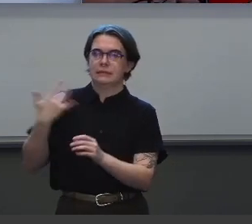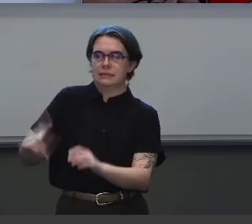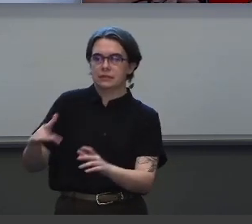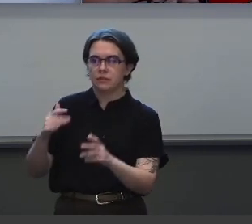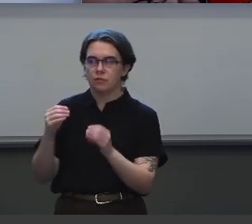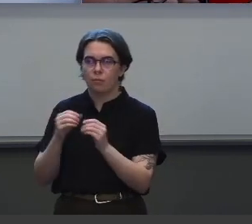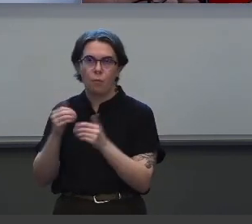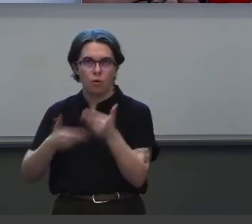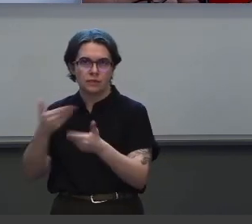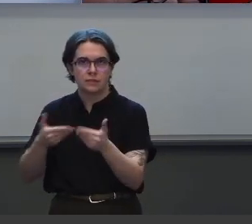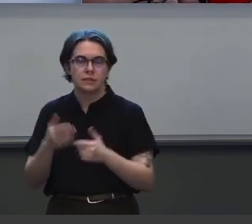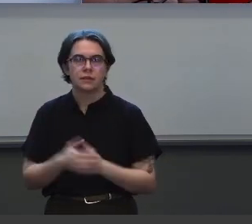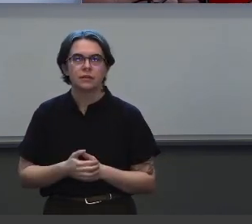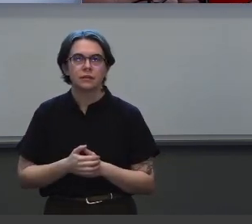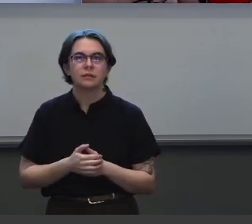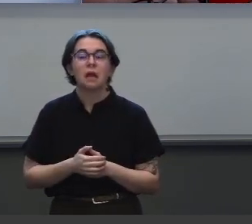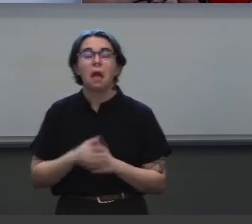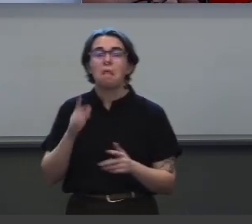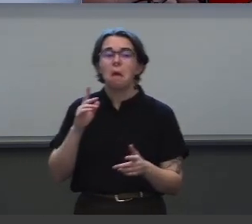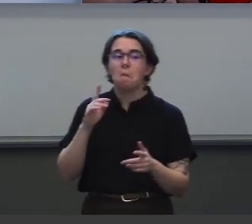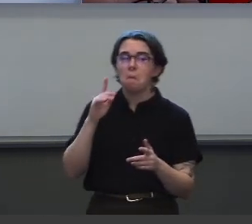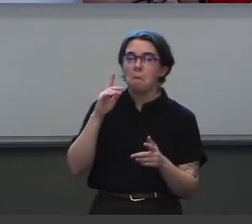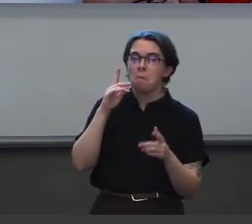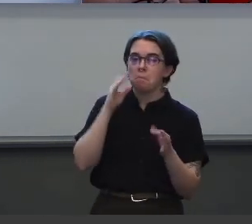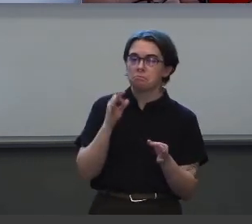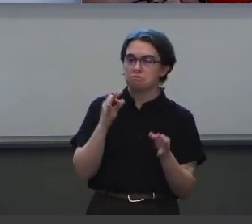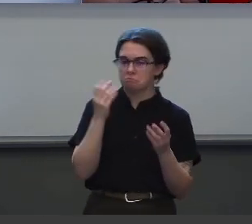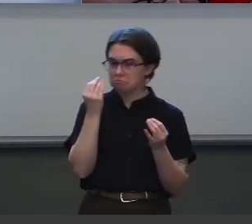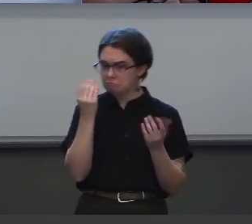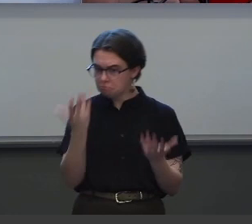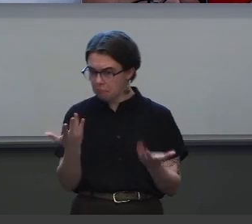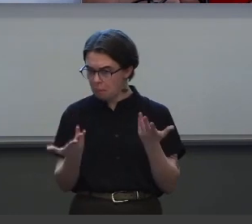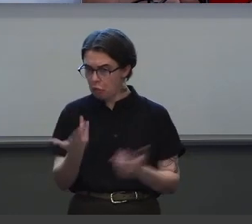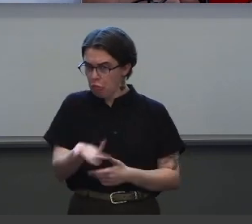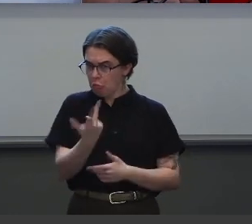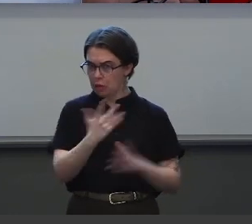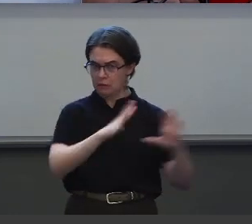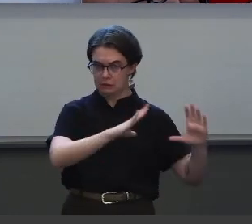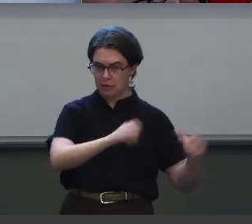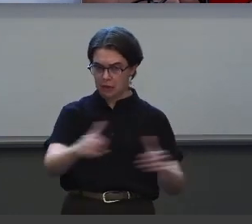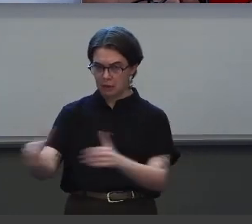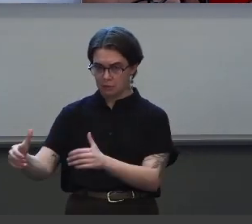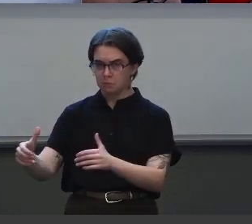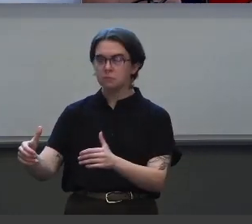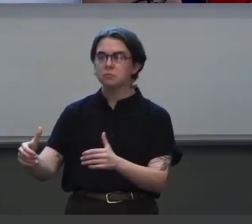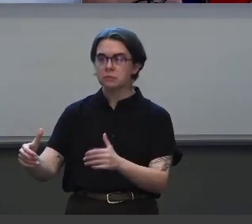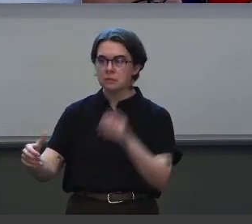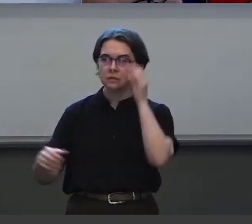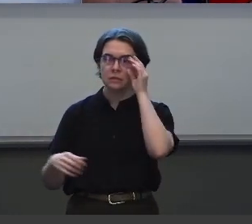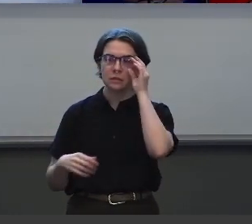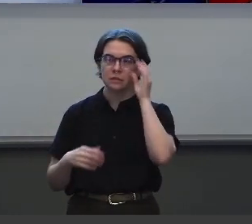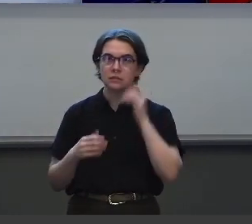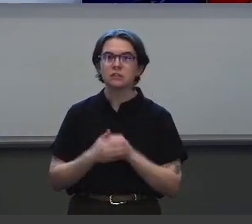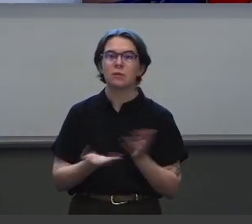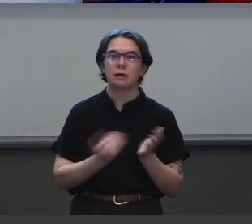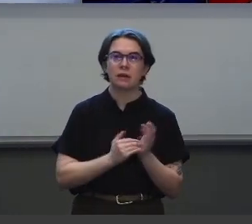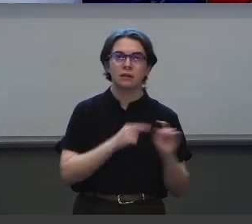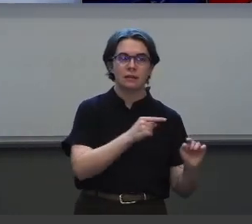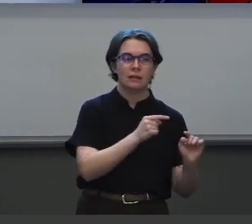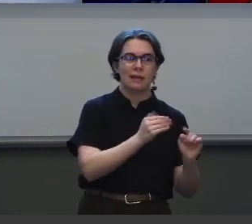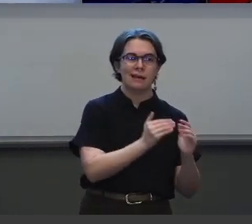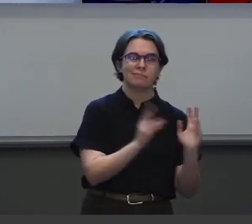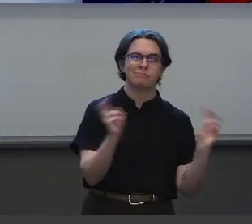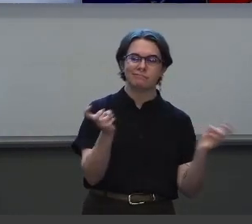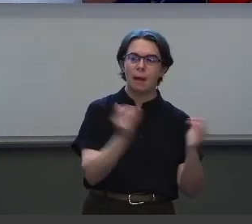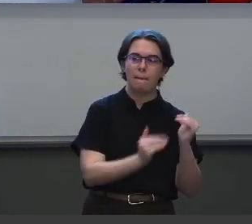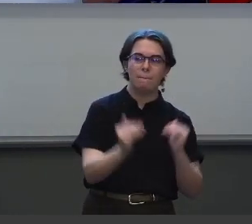We then considered 3 subtypes. This replicated our first solution, so we ended up with this above average and below average